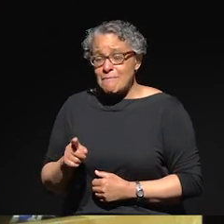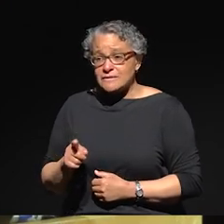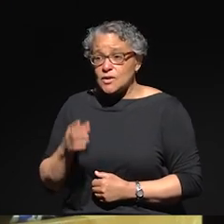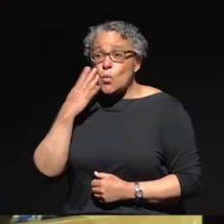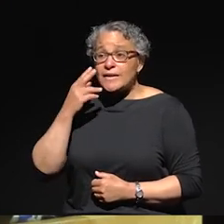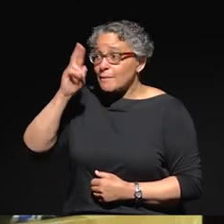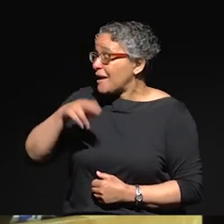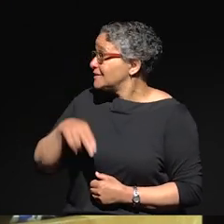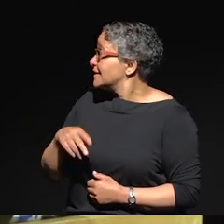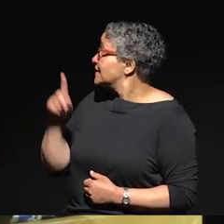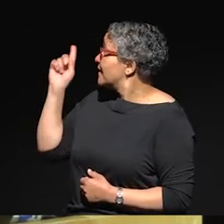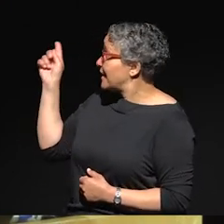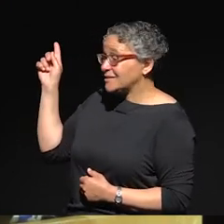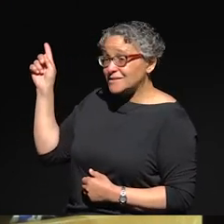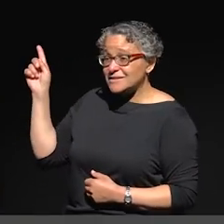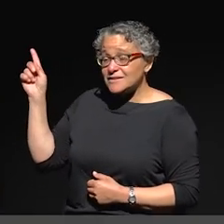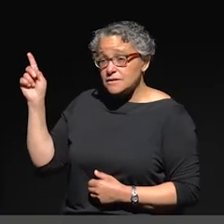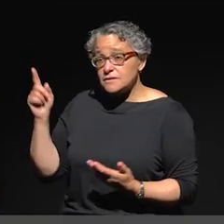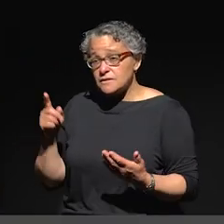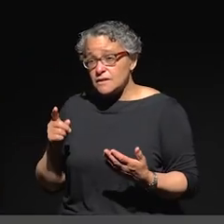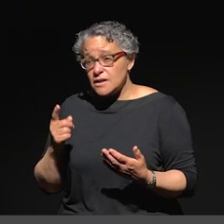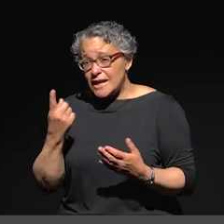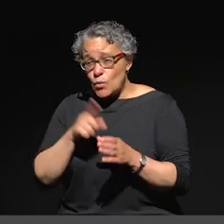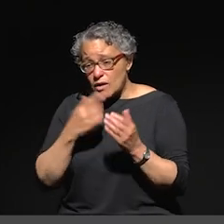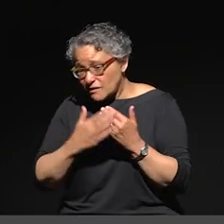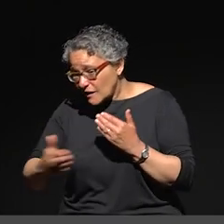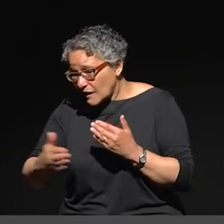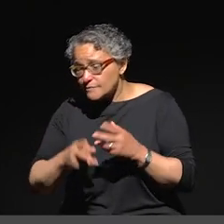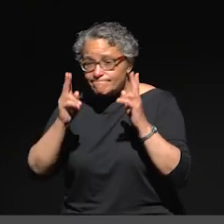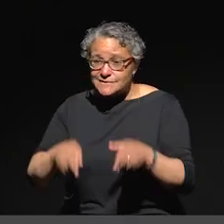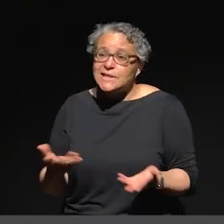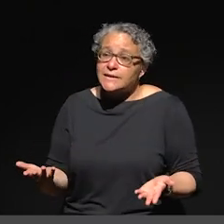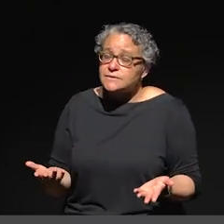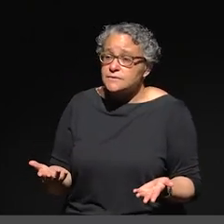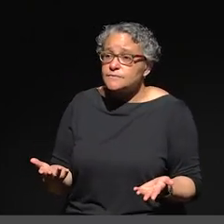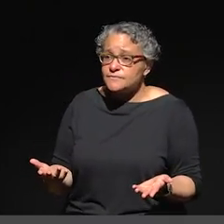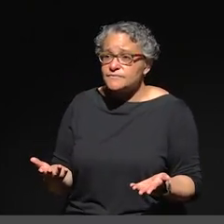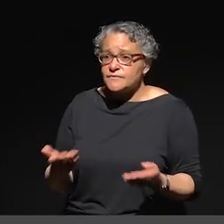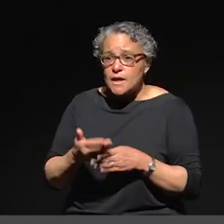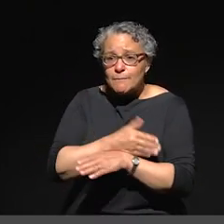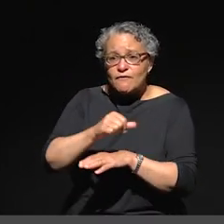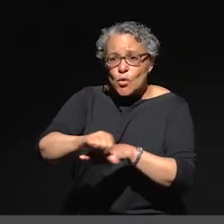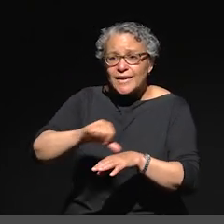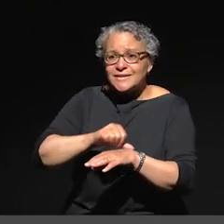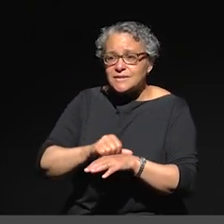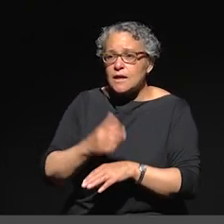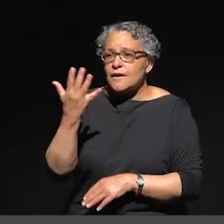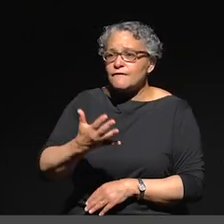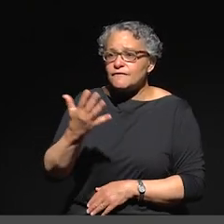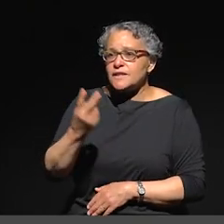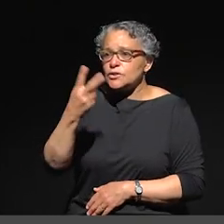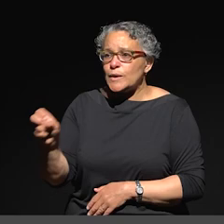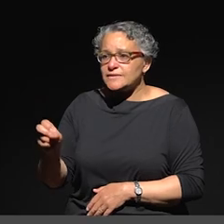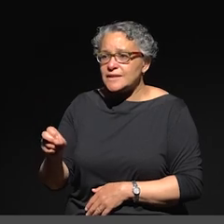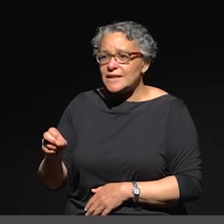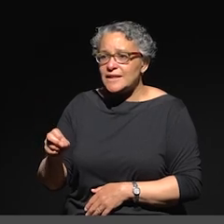this painting was that within about a year, he would be dead. Just before Easter in 1520, he came down